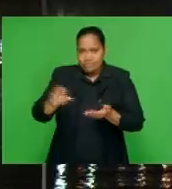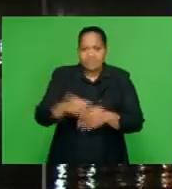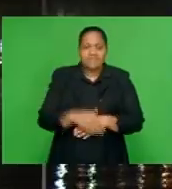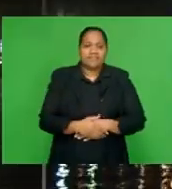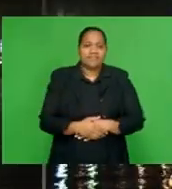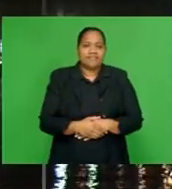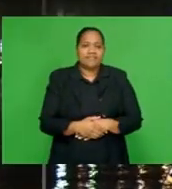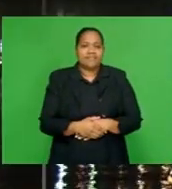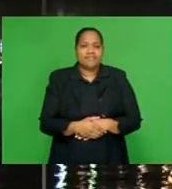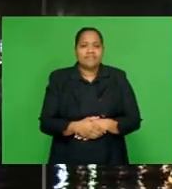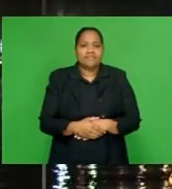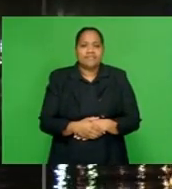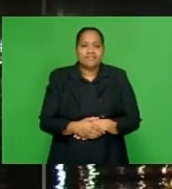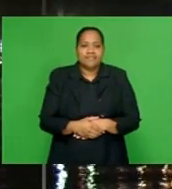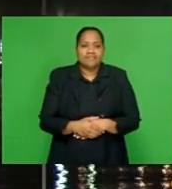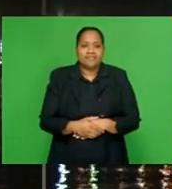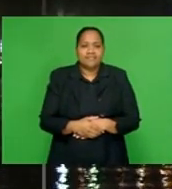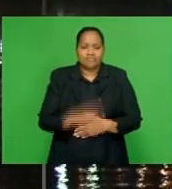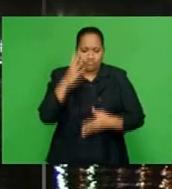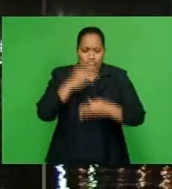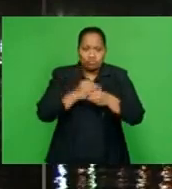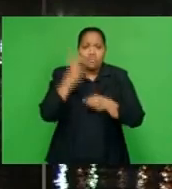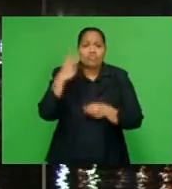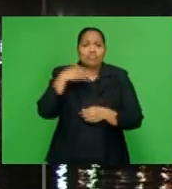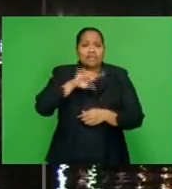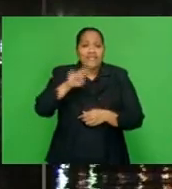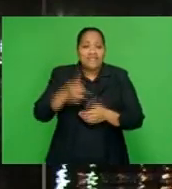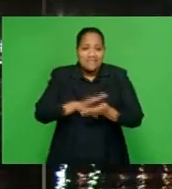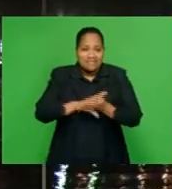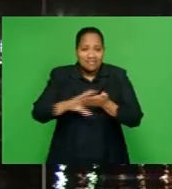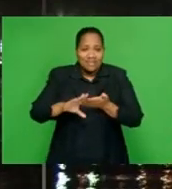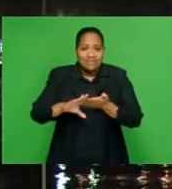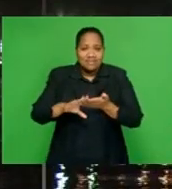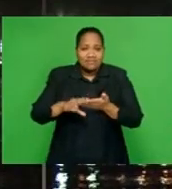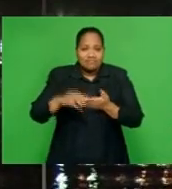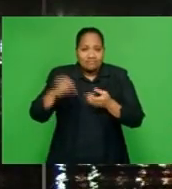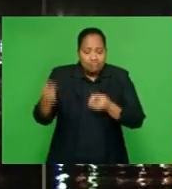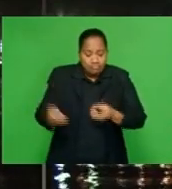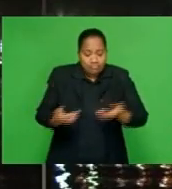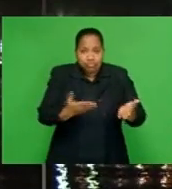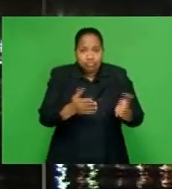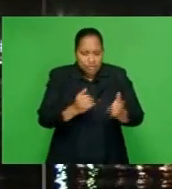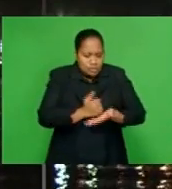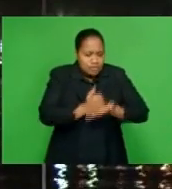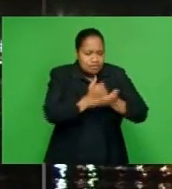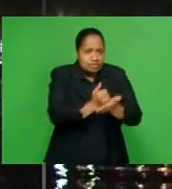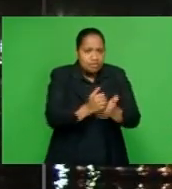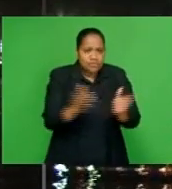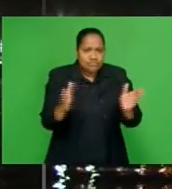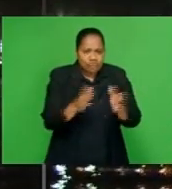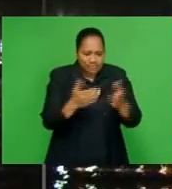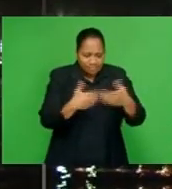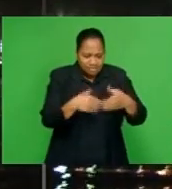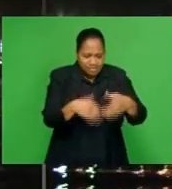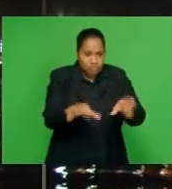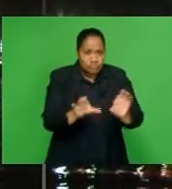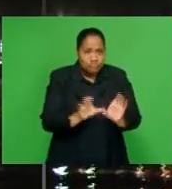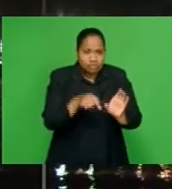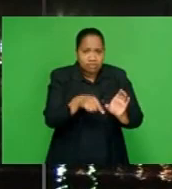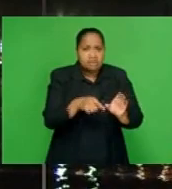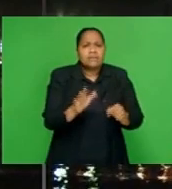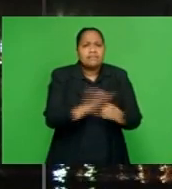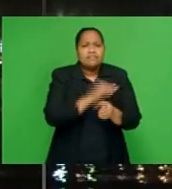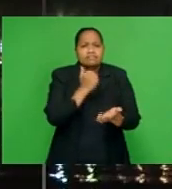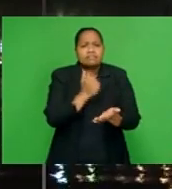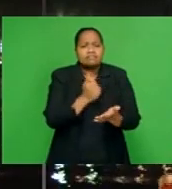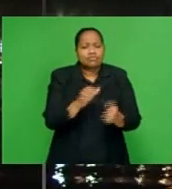News. A sum of $200,000 has been injected to support the smaller municipal councils to make up for the loss of